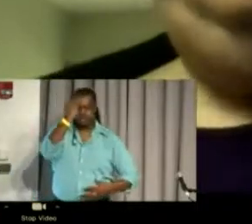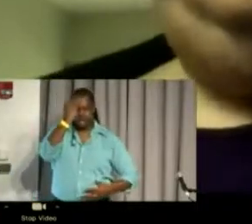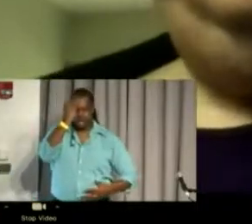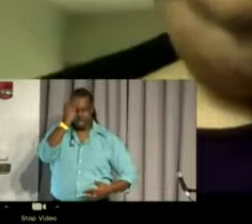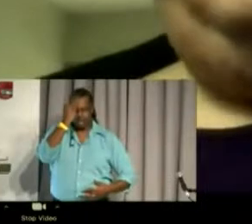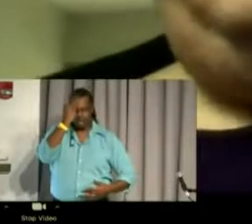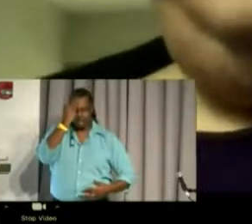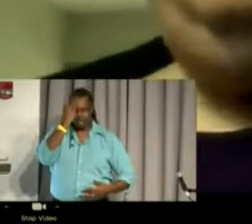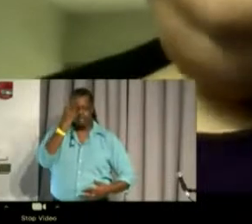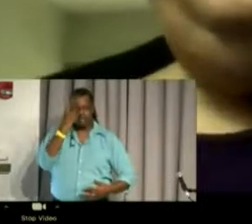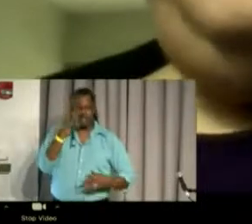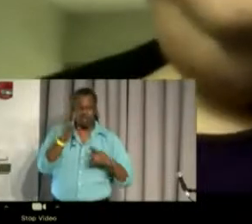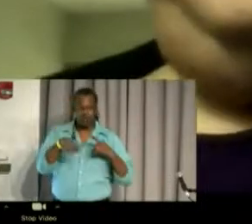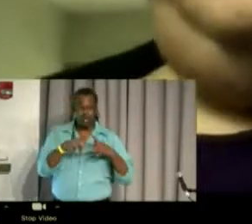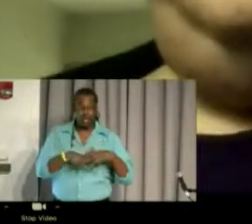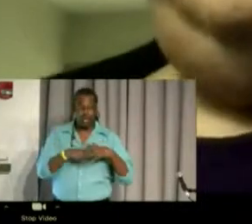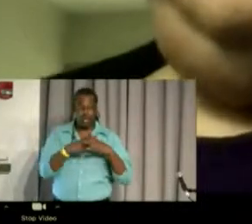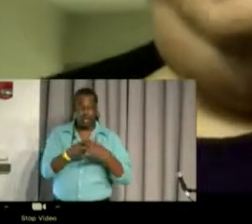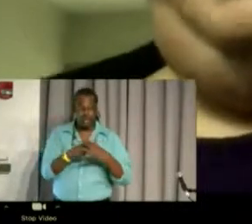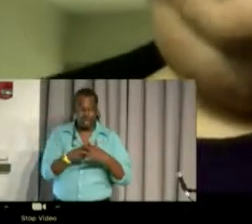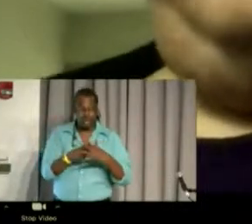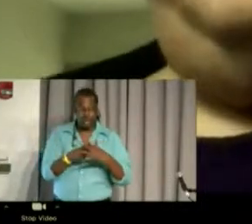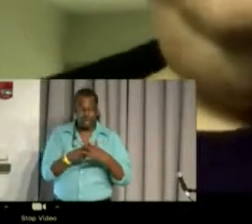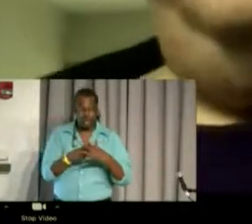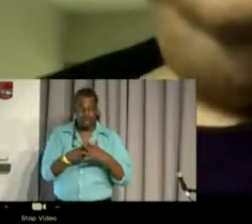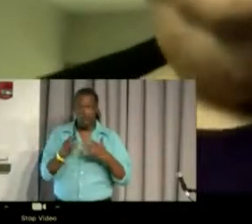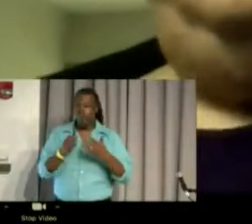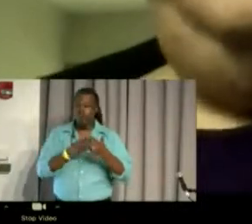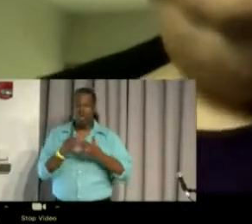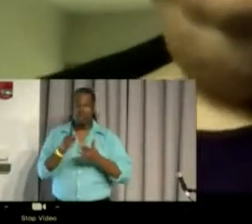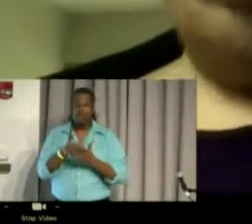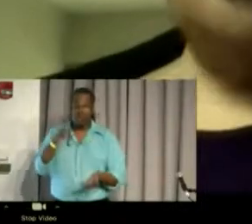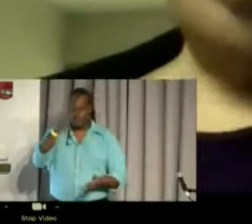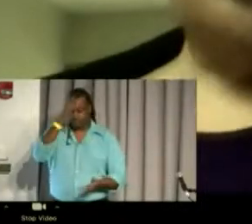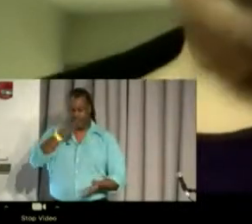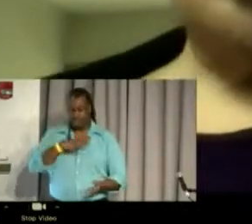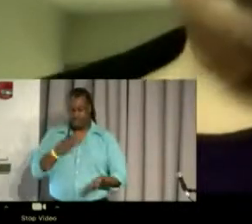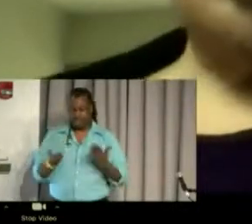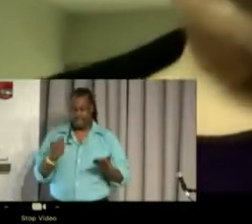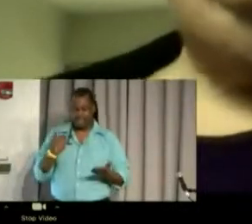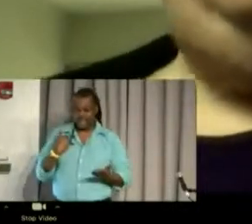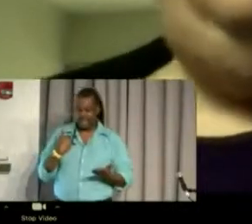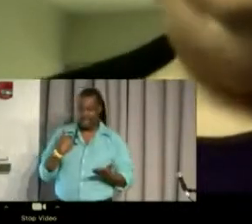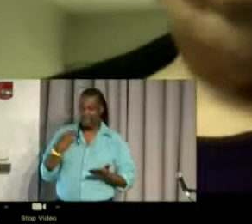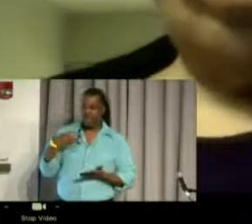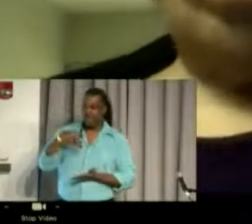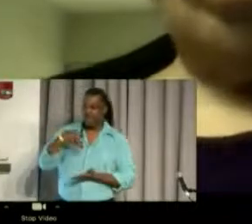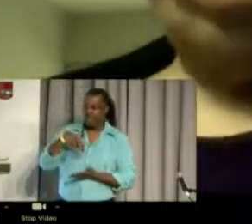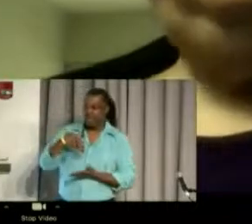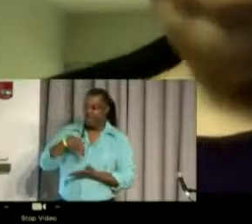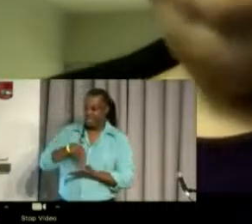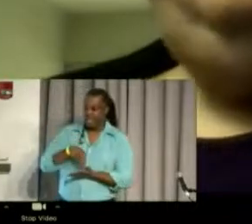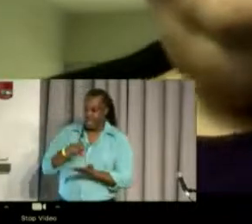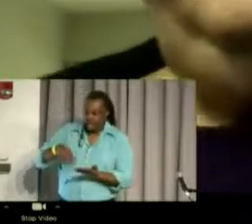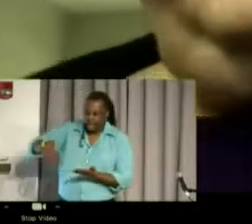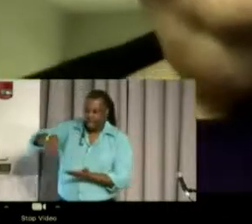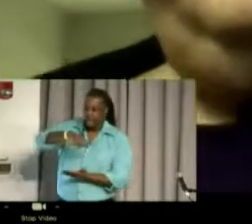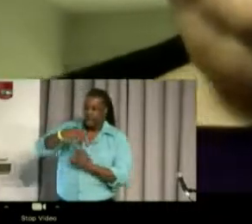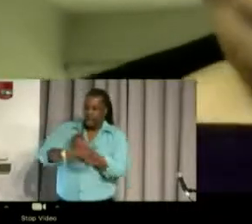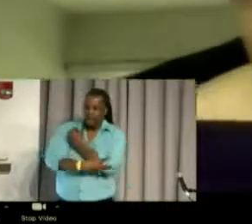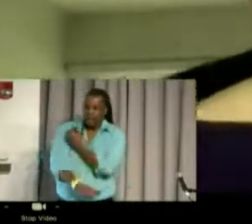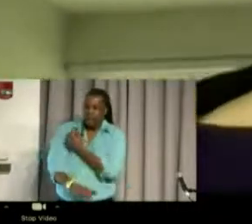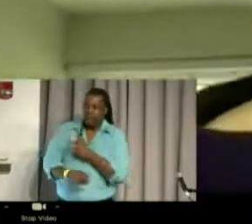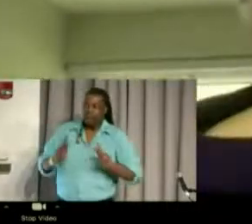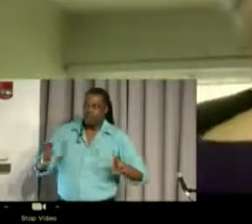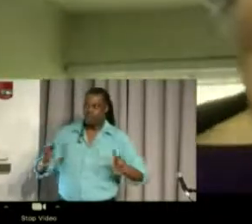its inception, whatever other wealth that it may have, there stands an impoverished humanity."